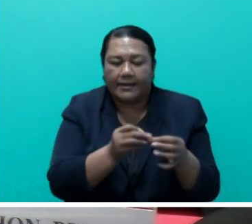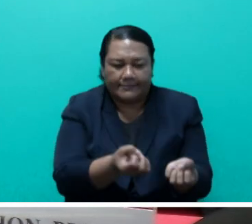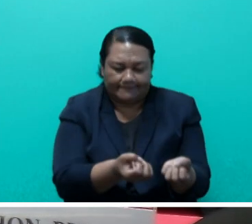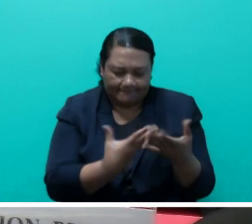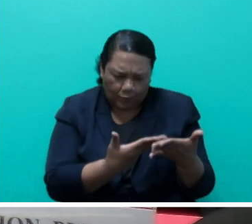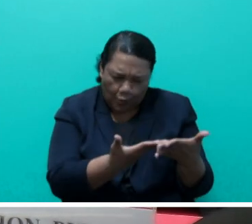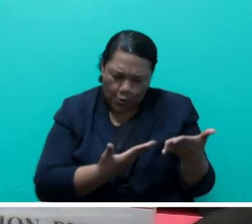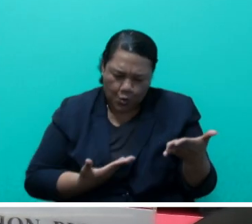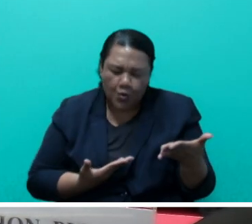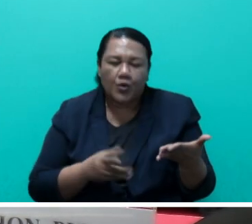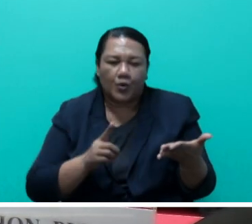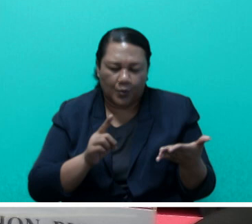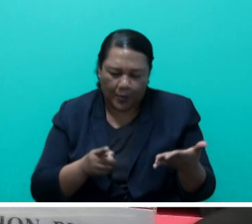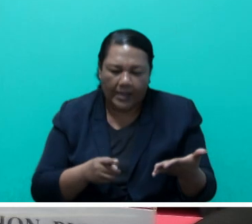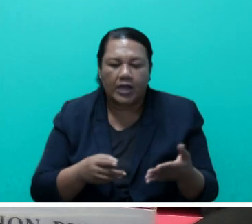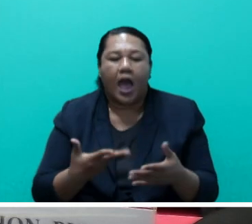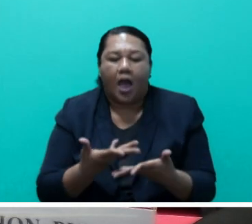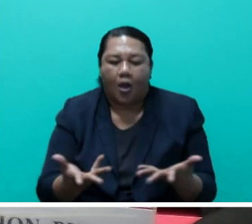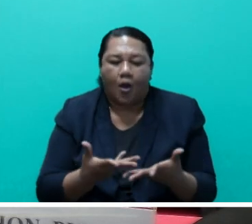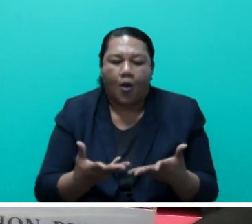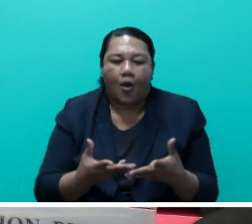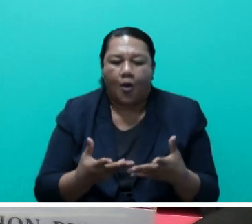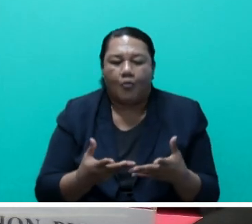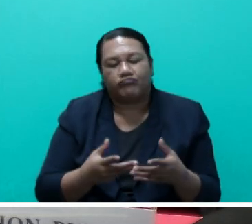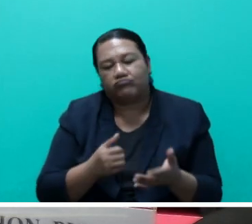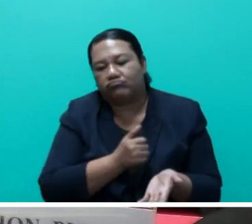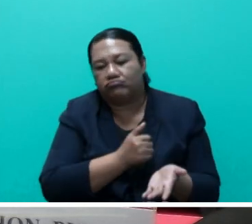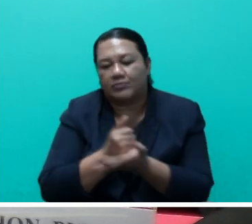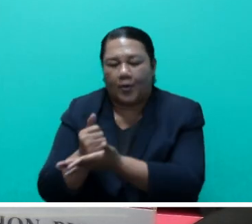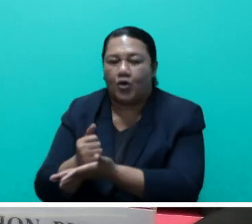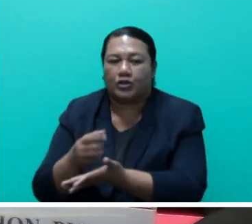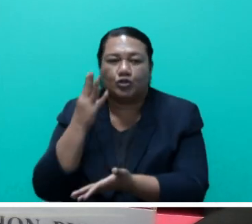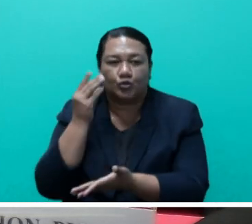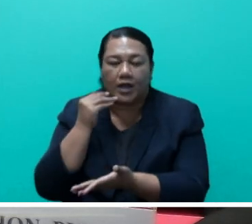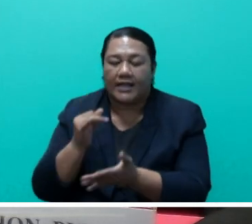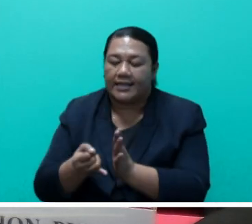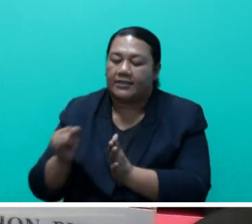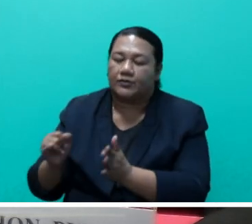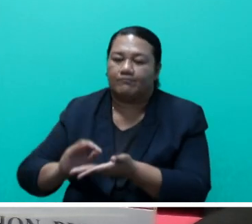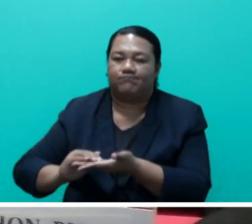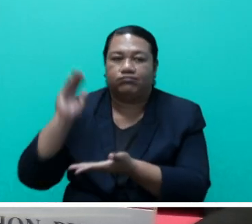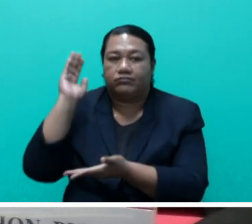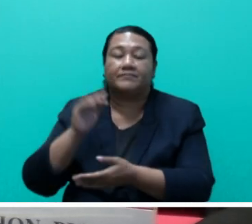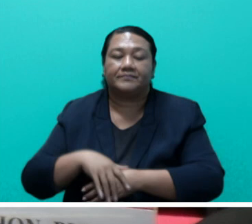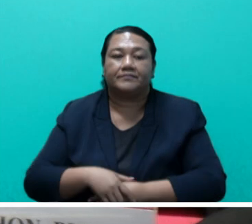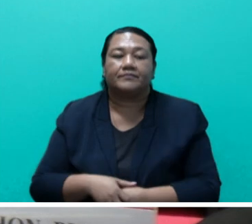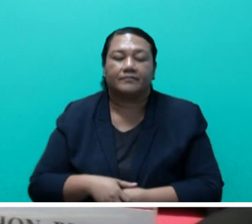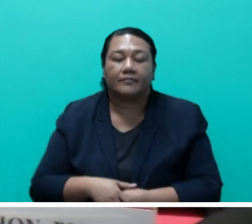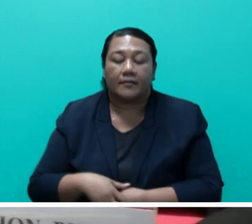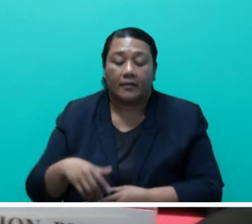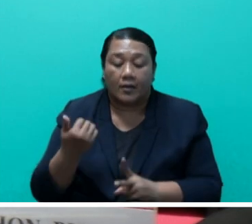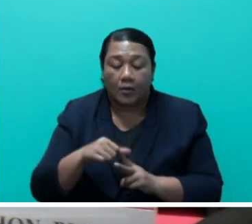through field days with the support of Sugar Research Institute. To conclude, Mr. Speaker, such educational trip was the